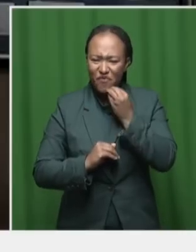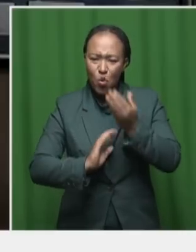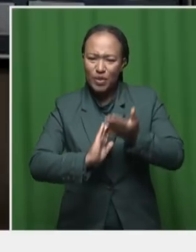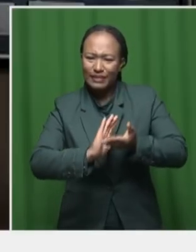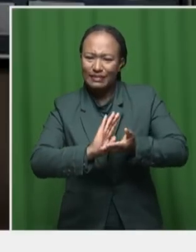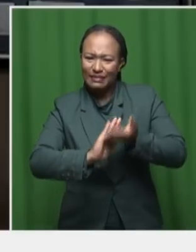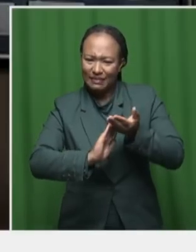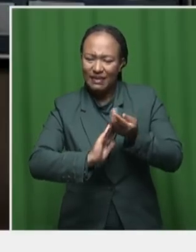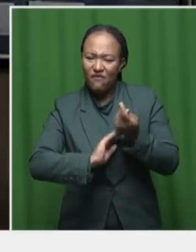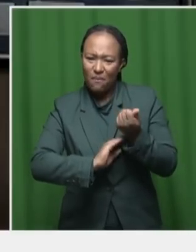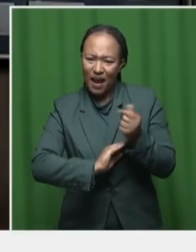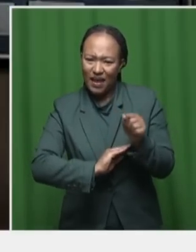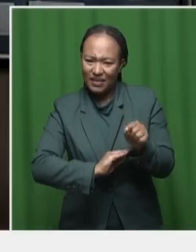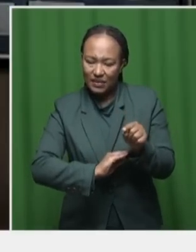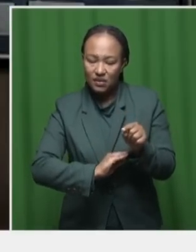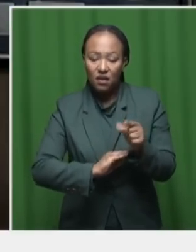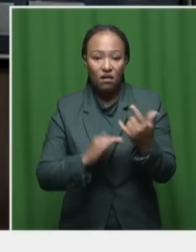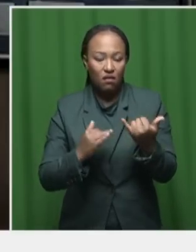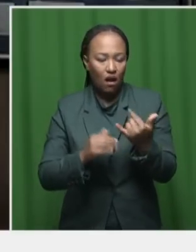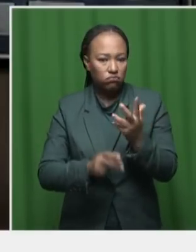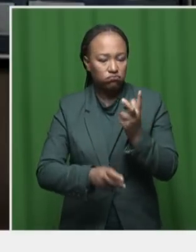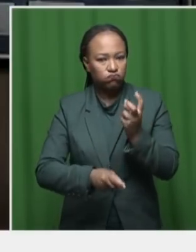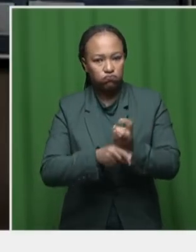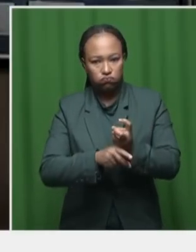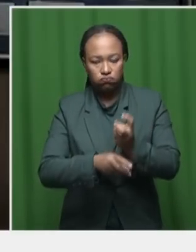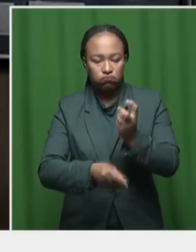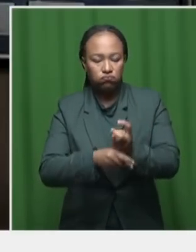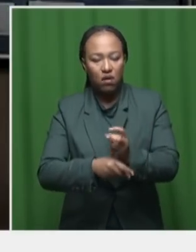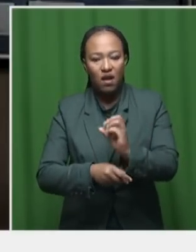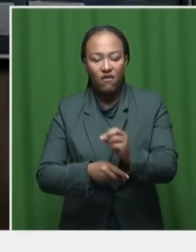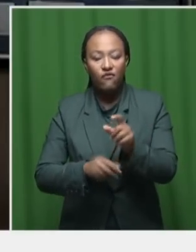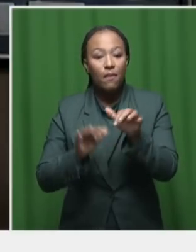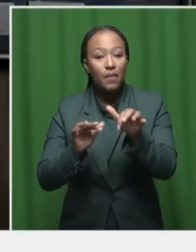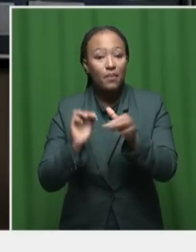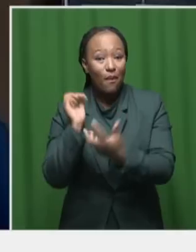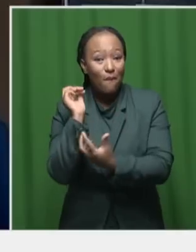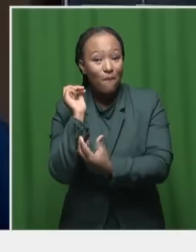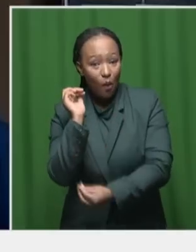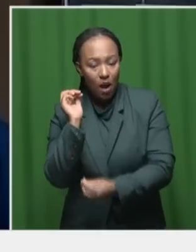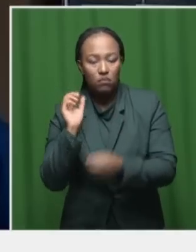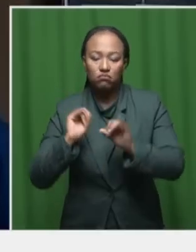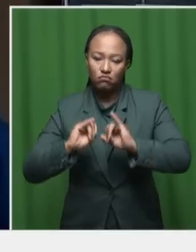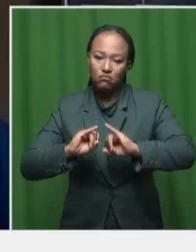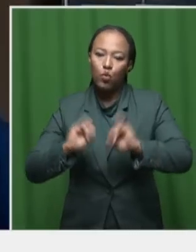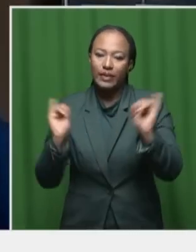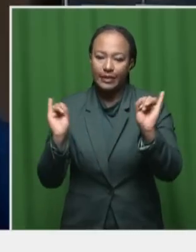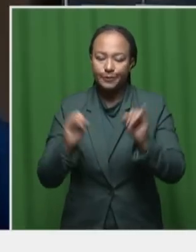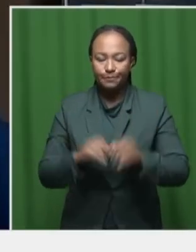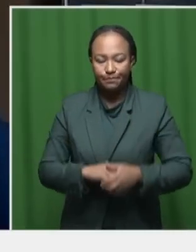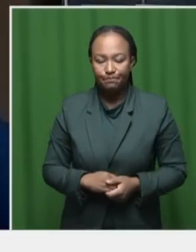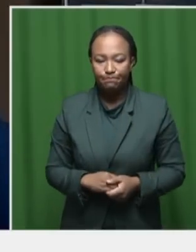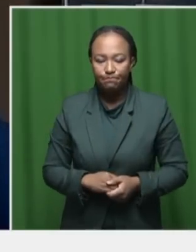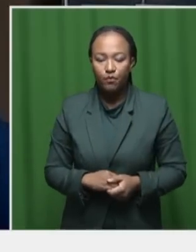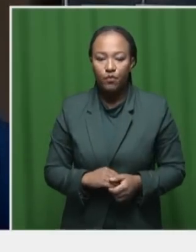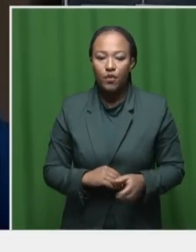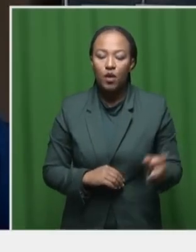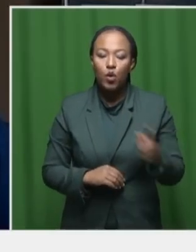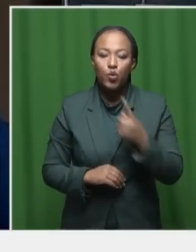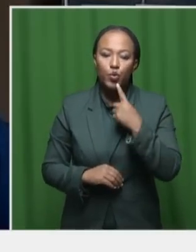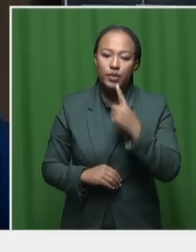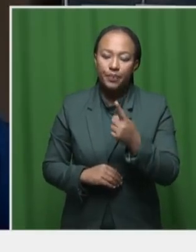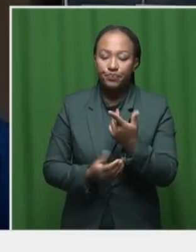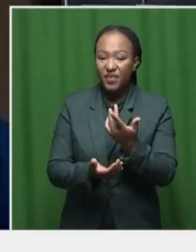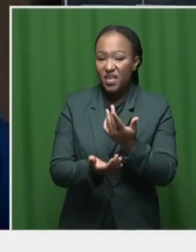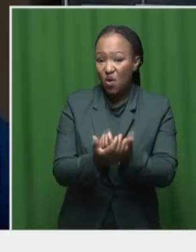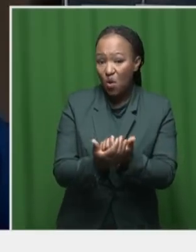afraid things are really getting very, very tough in South Africa, especially for the poor. So when we talk about economic growth, and this, of course, Dawie,